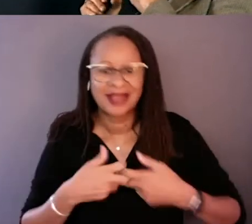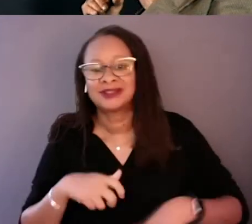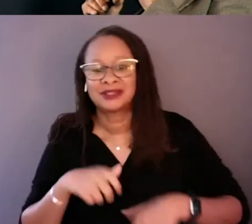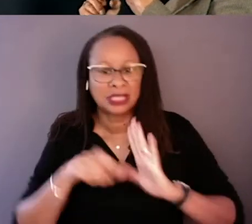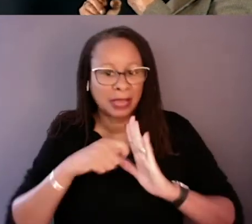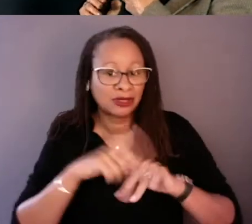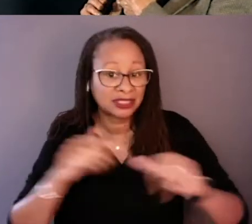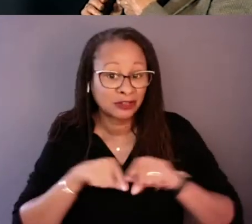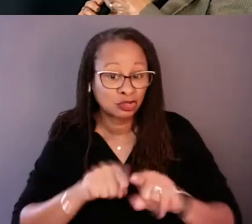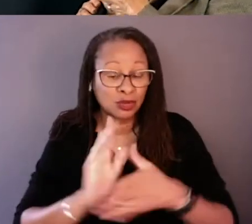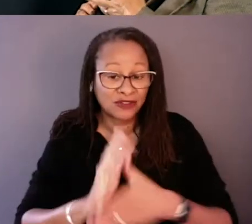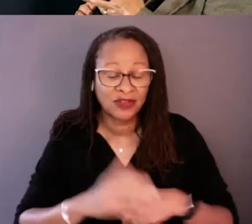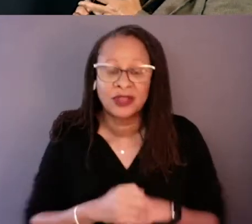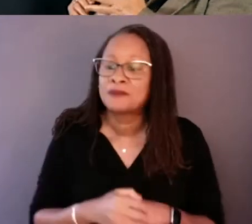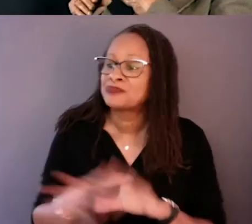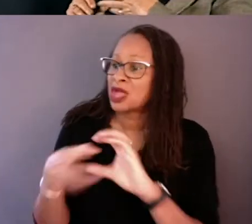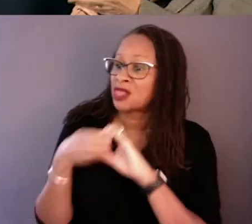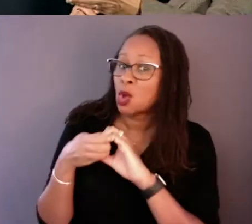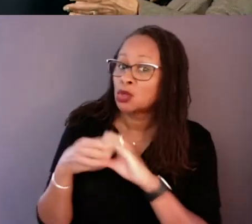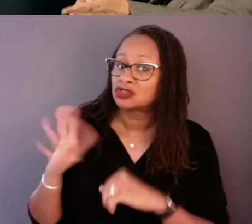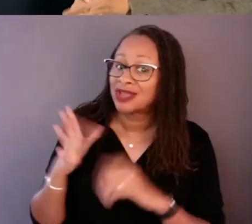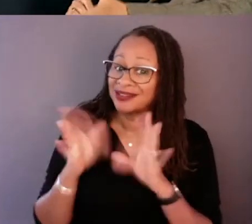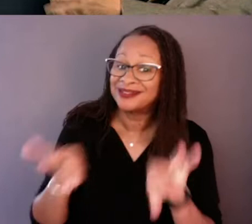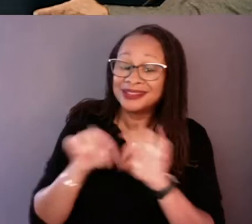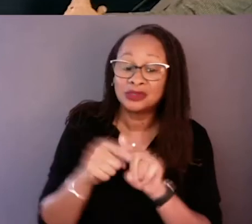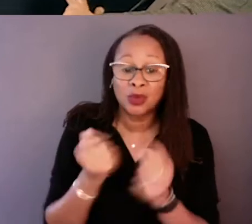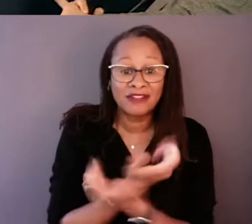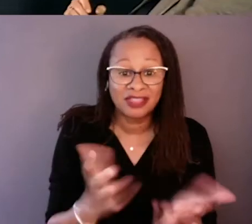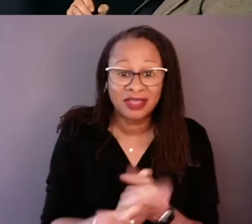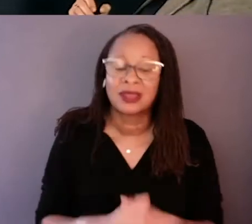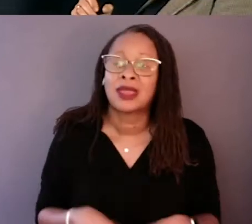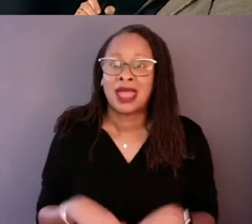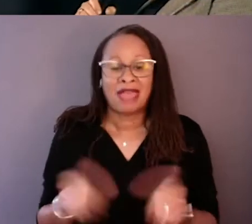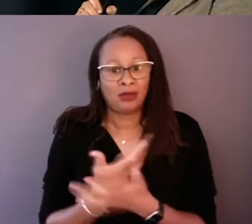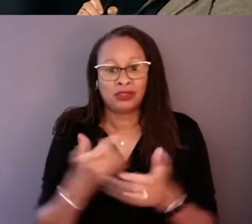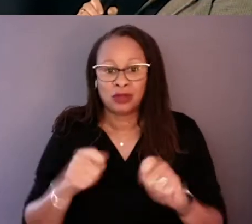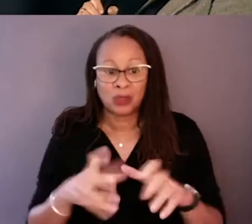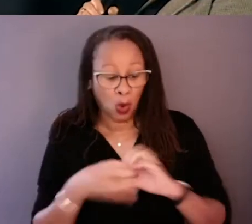really interesting because ownership is kind of the key to everything, right? These people just coming in and trying to own their land.